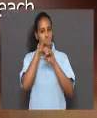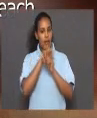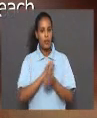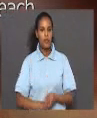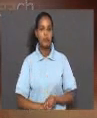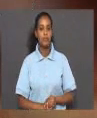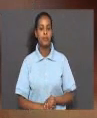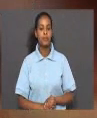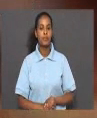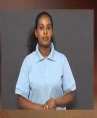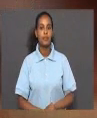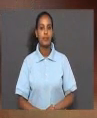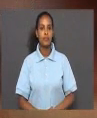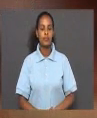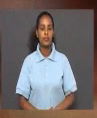Time's up.